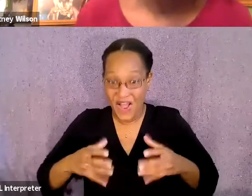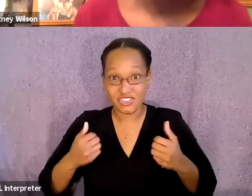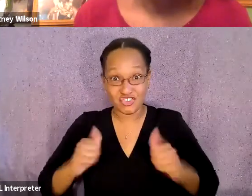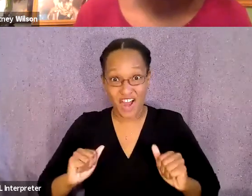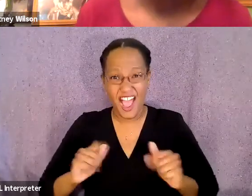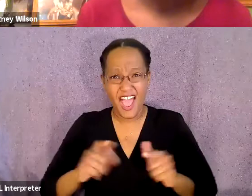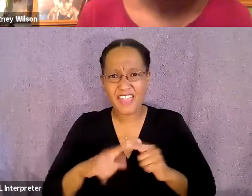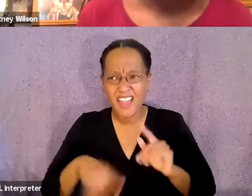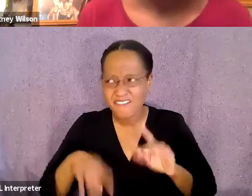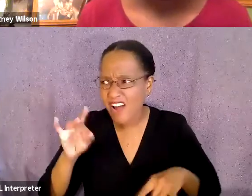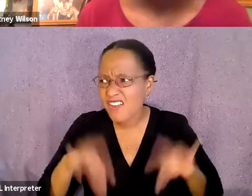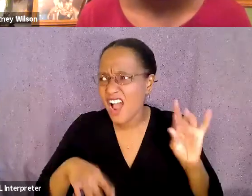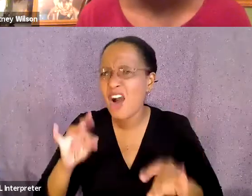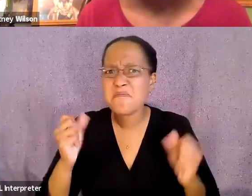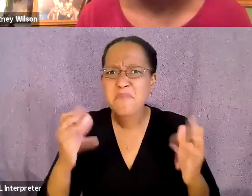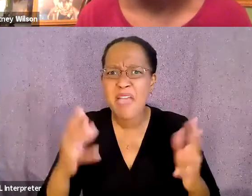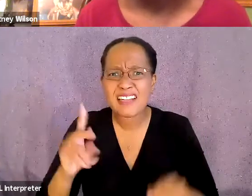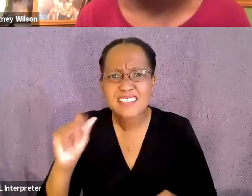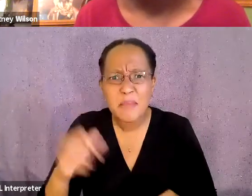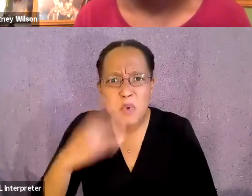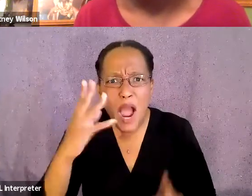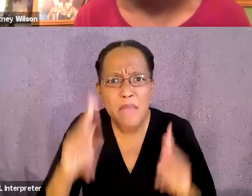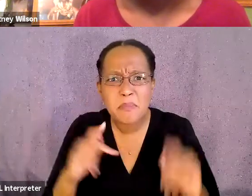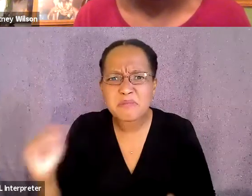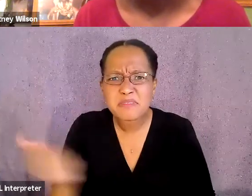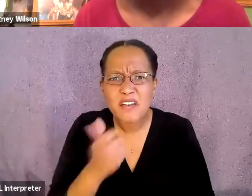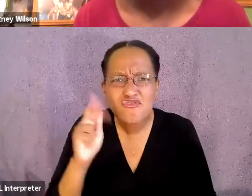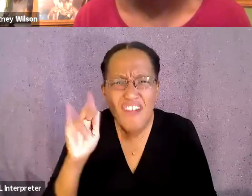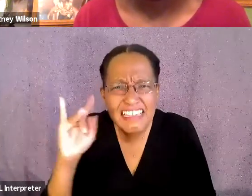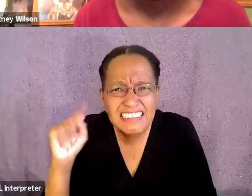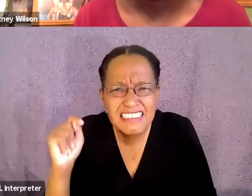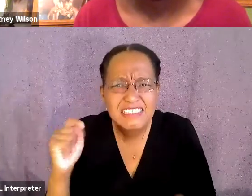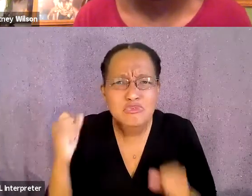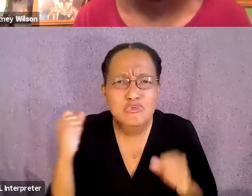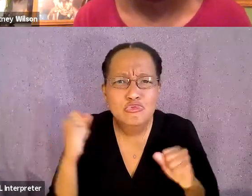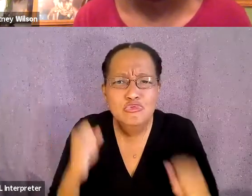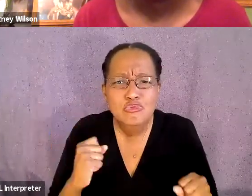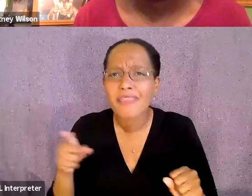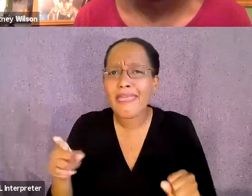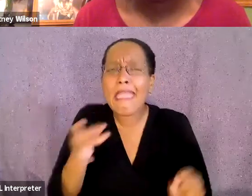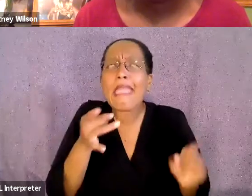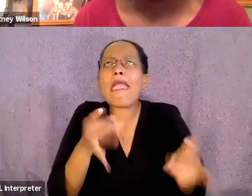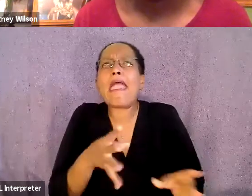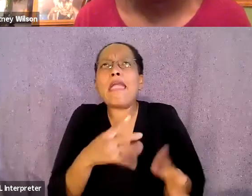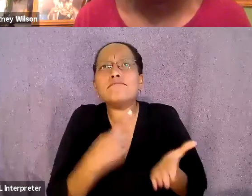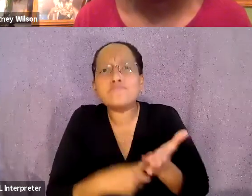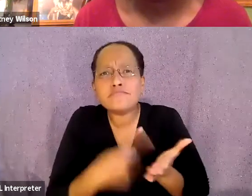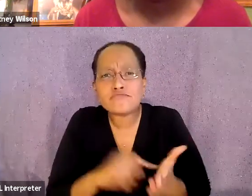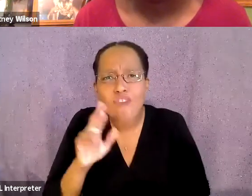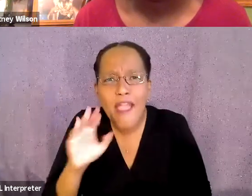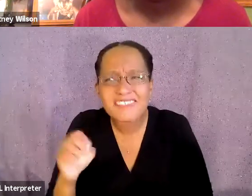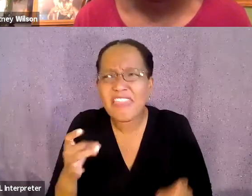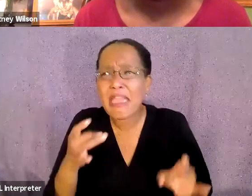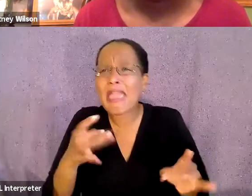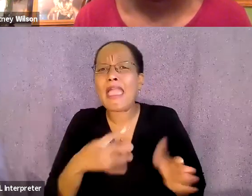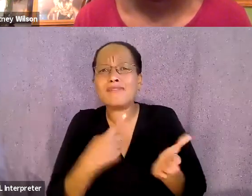of disabled white people are racist as all get out. They hate when you talk about race. They hate when you talk about sexuality. They're like,